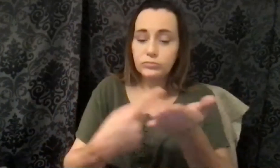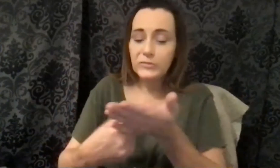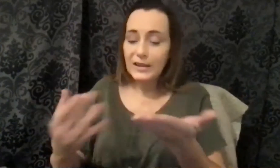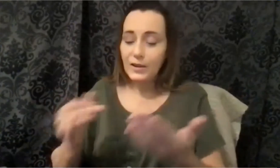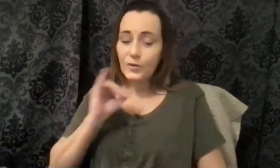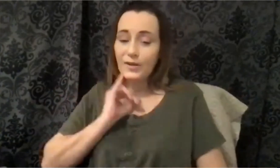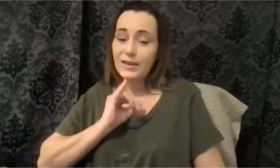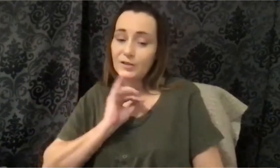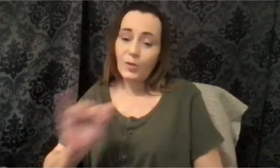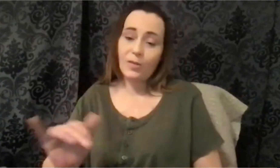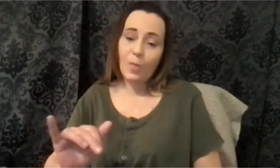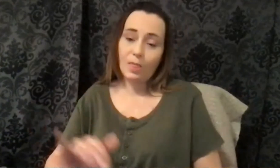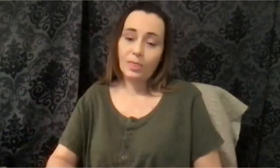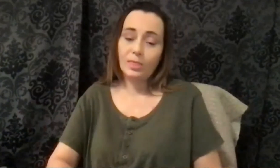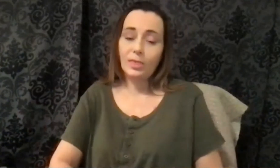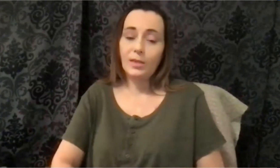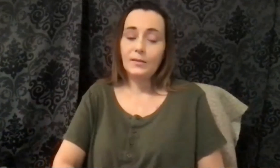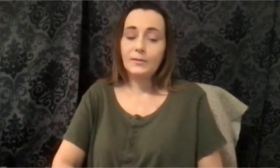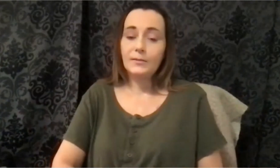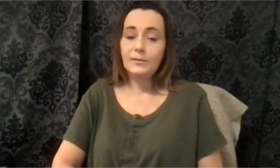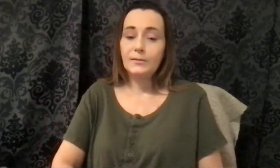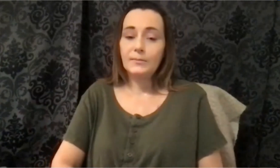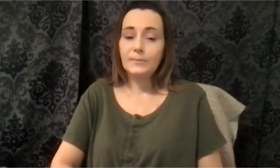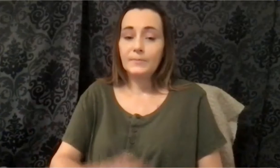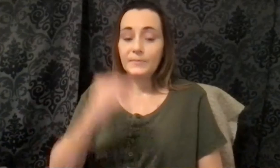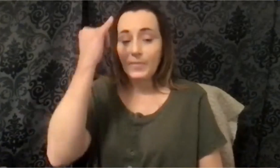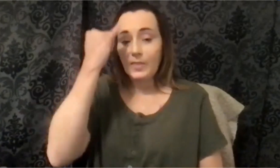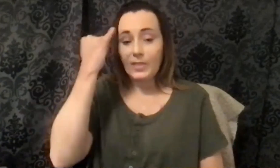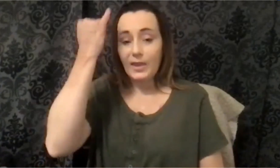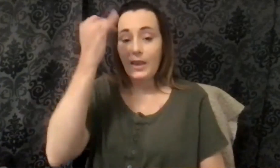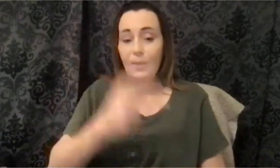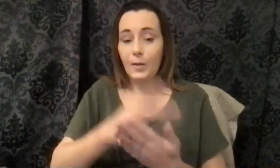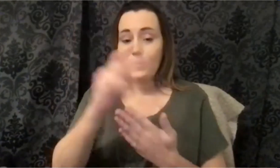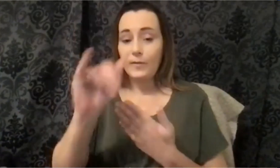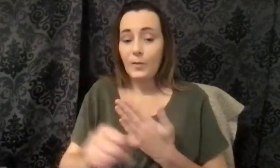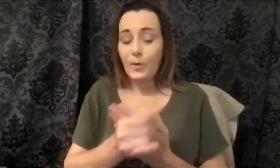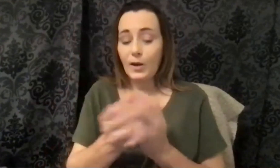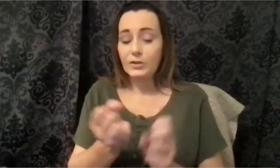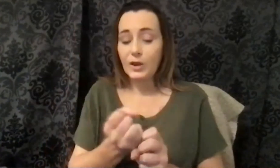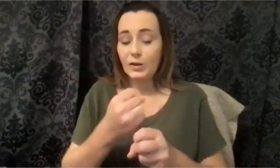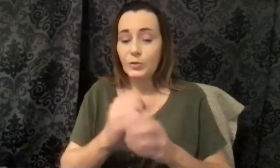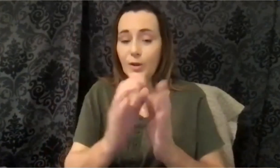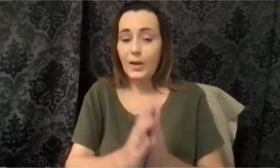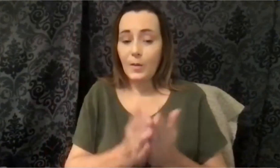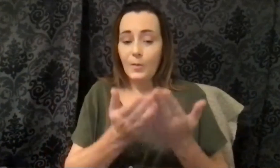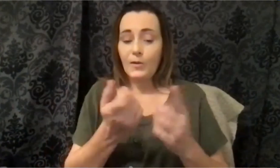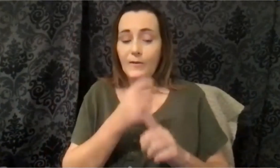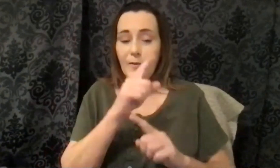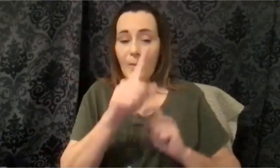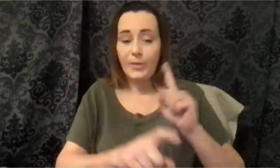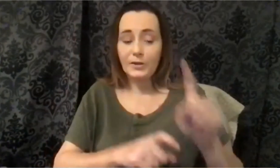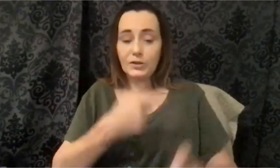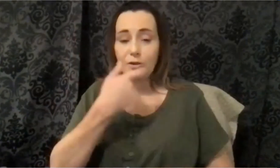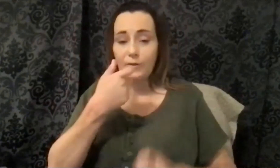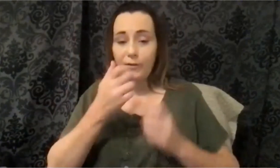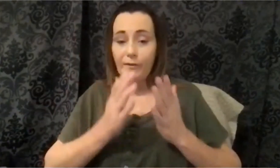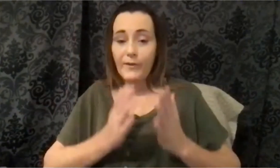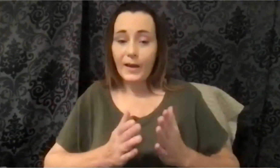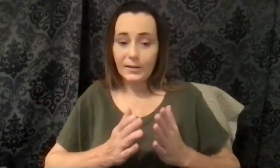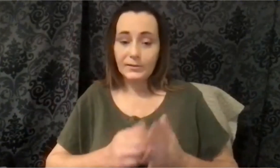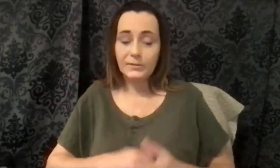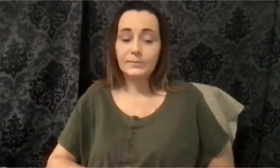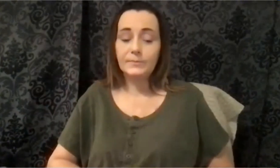well. The idea for the project to create a book came from a survey. Okay, I was there.